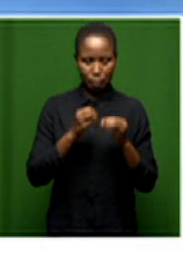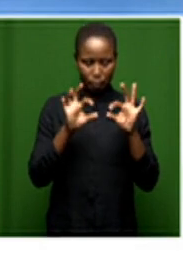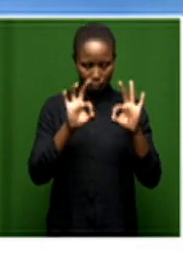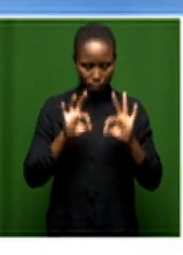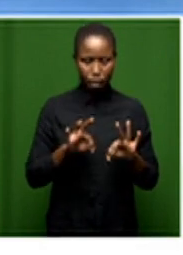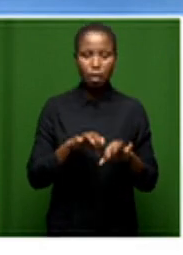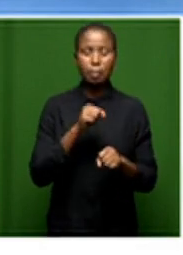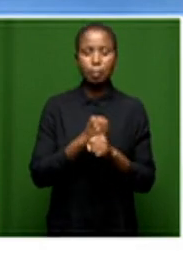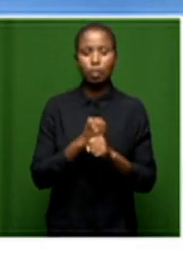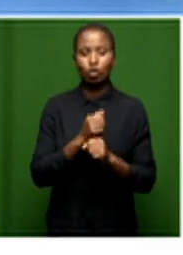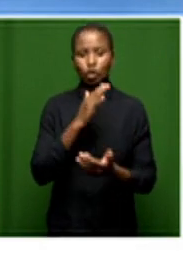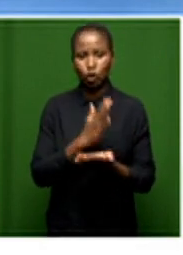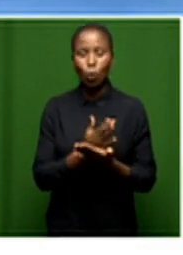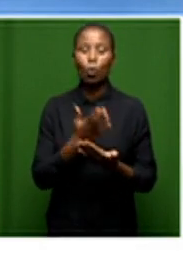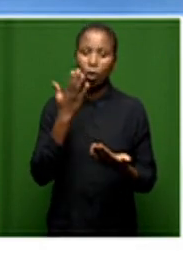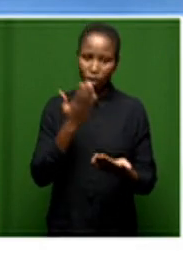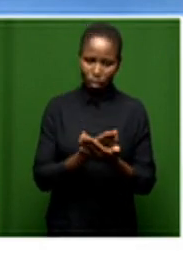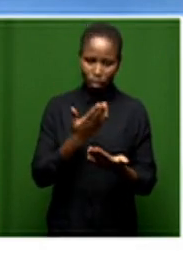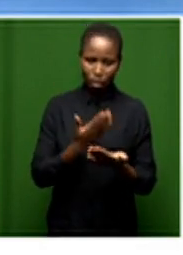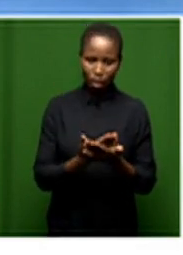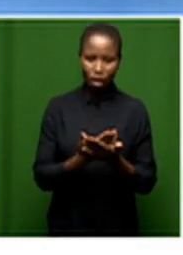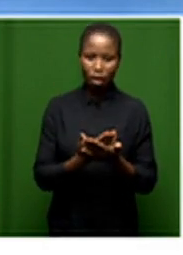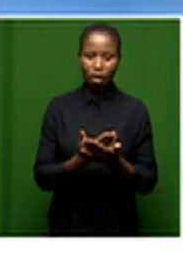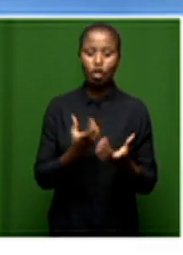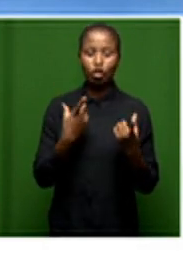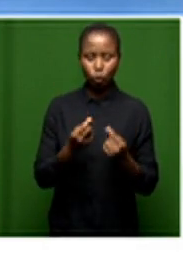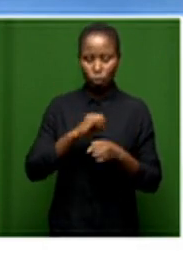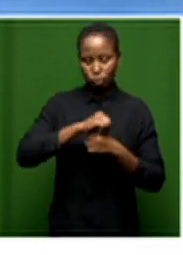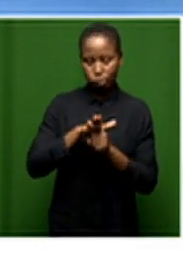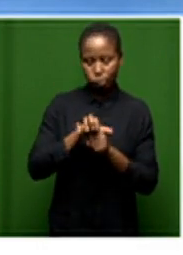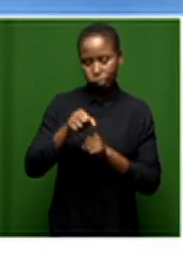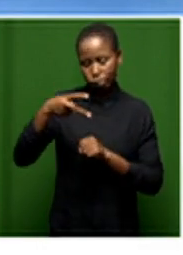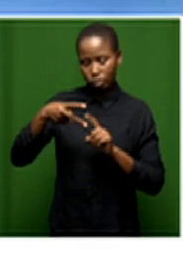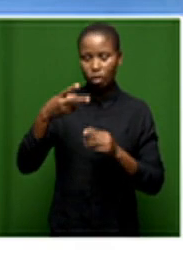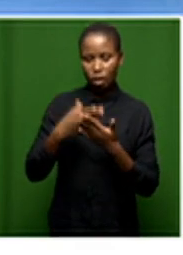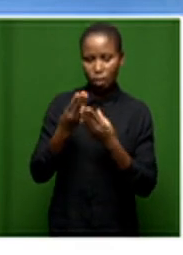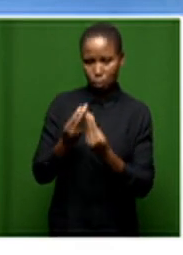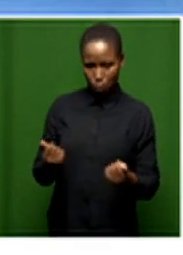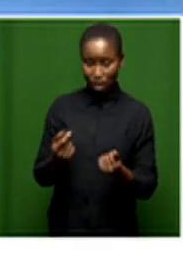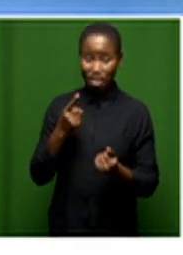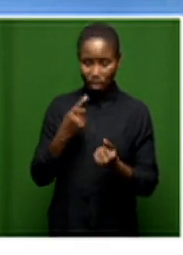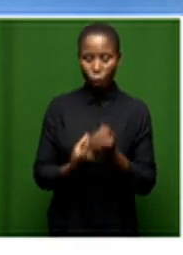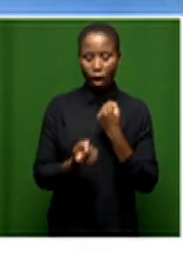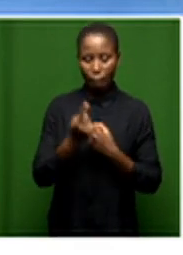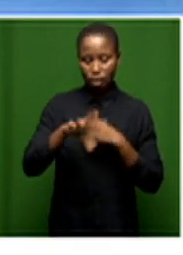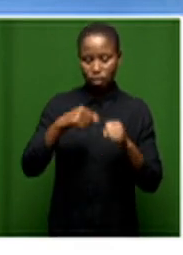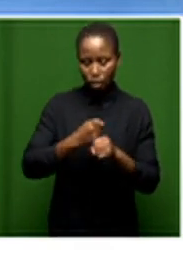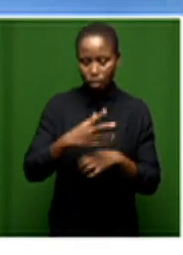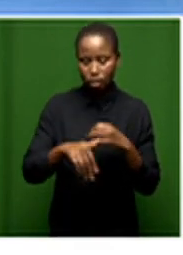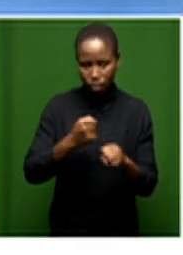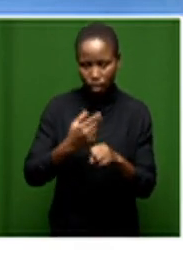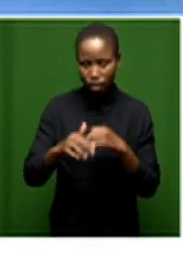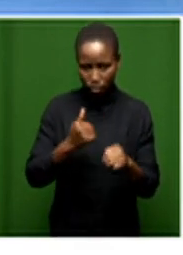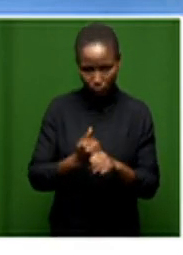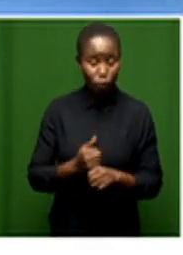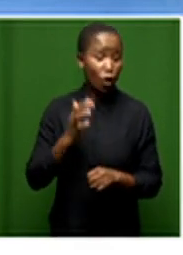sure that it can act against the local variants. And this will happen year after year. As the virus evolves, we will have